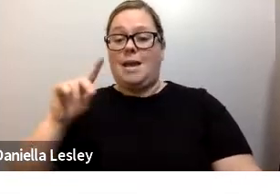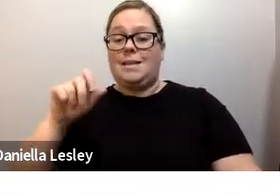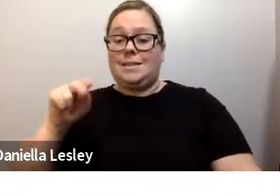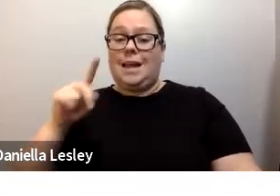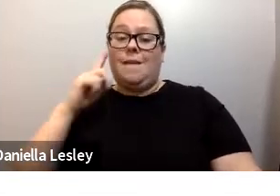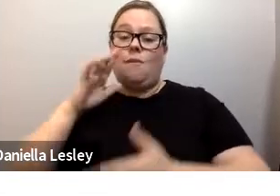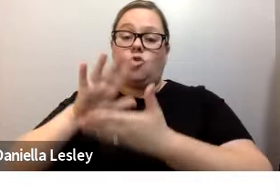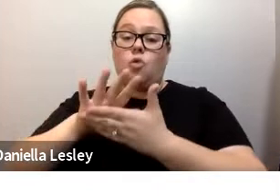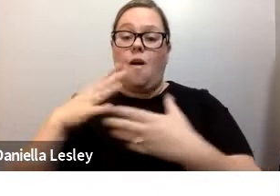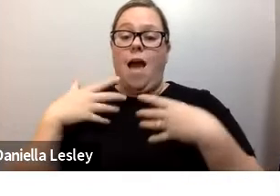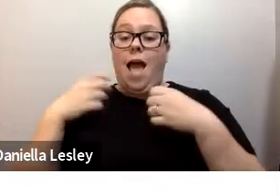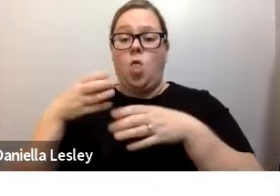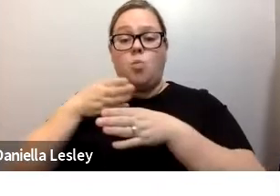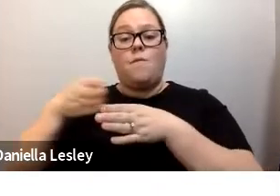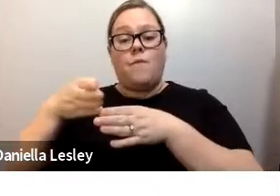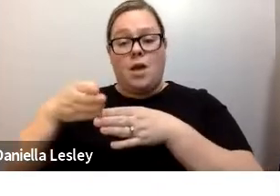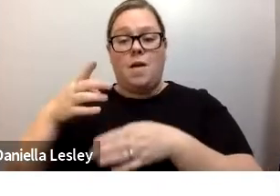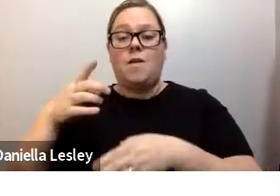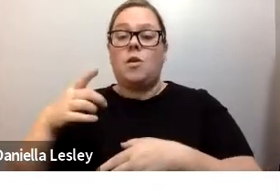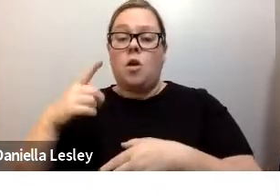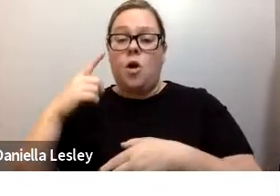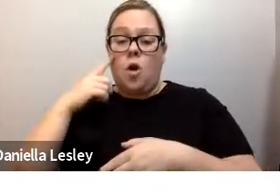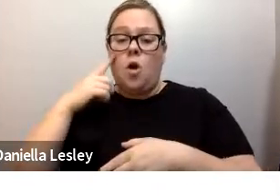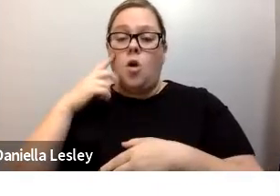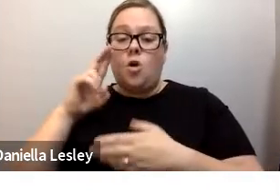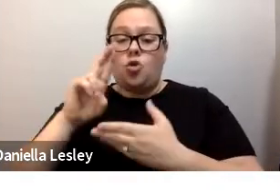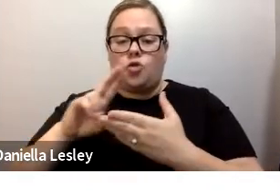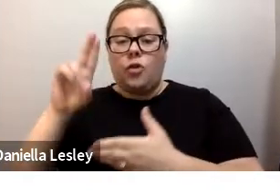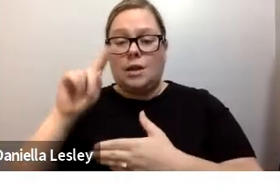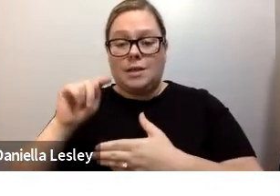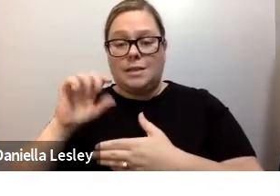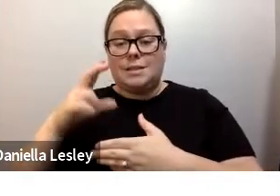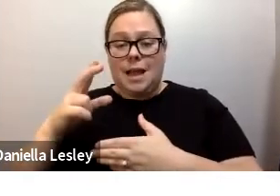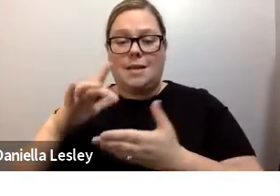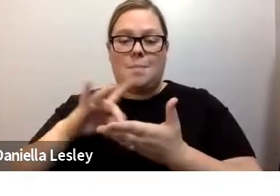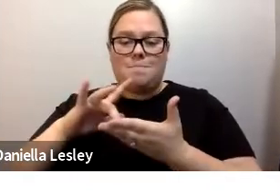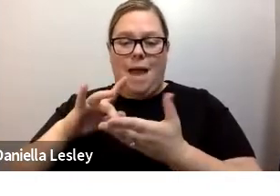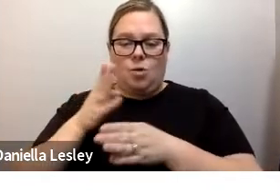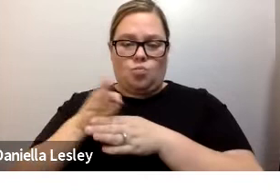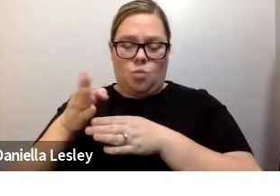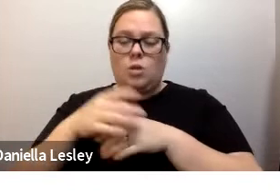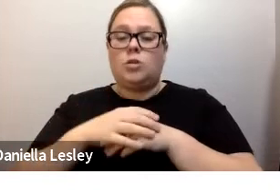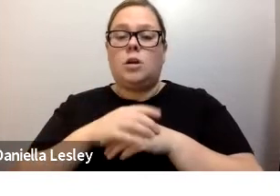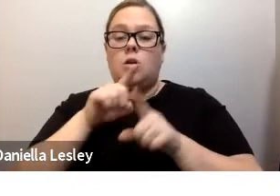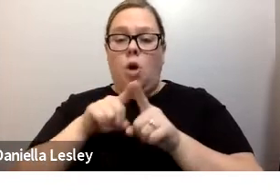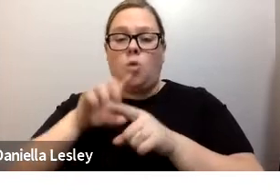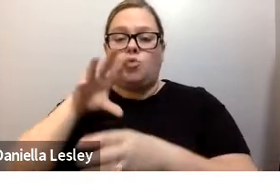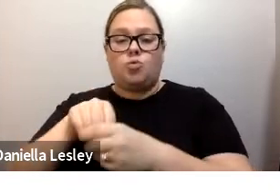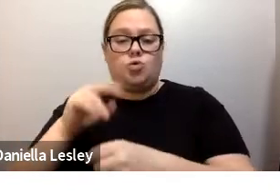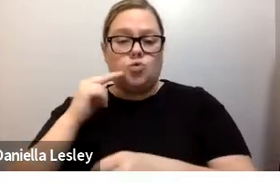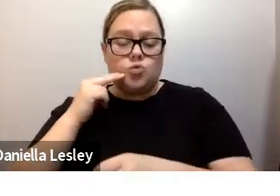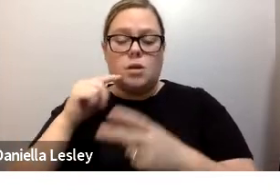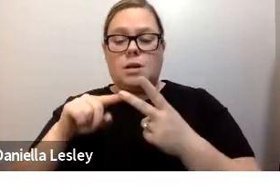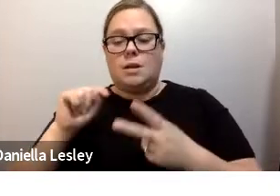Professions at the University of Texas Medical Branch. He is also a professor in the Department of Nutrition, Metabolism,